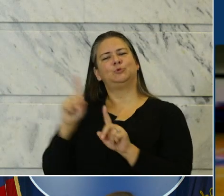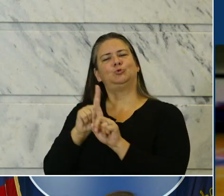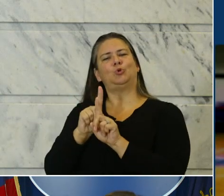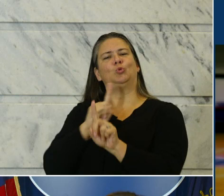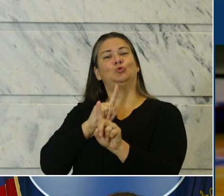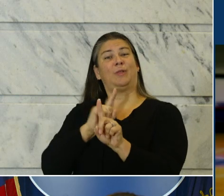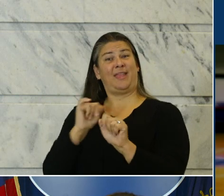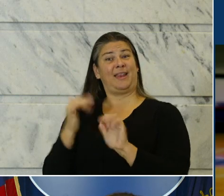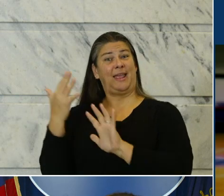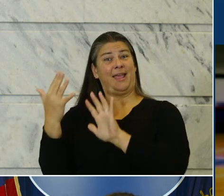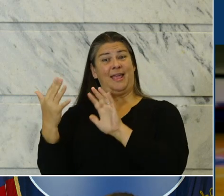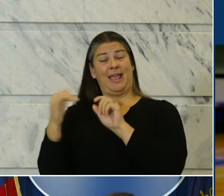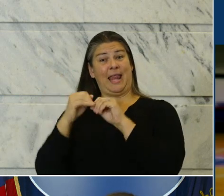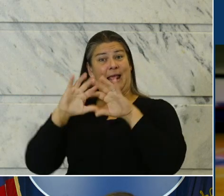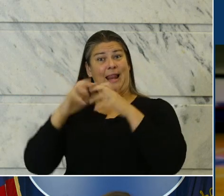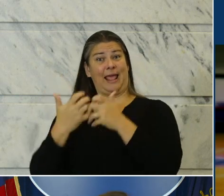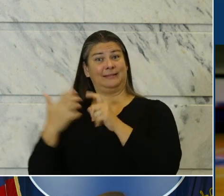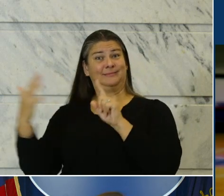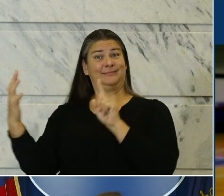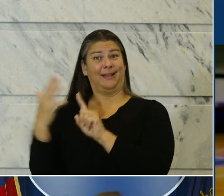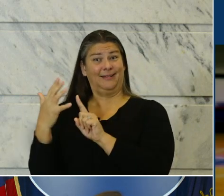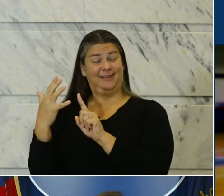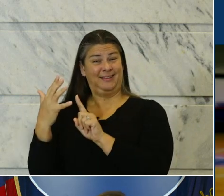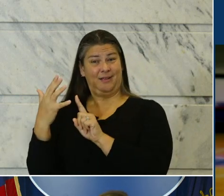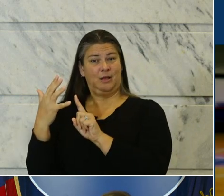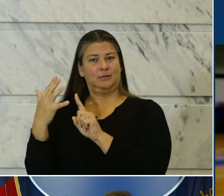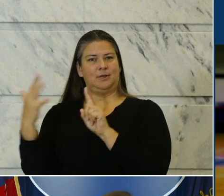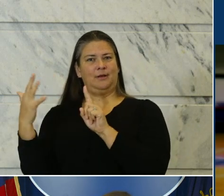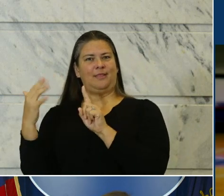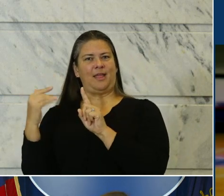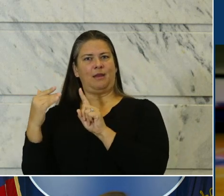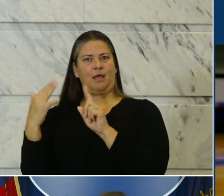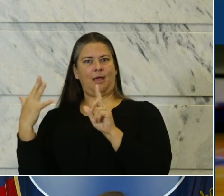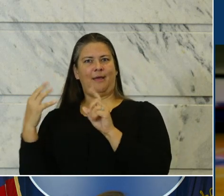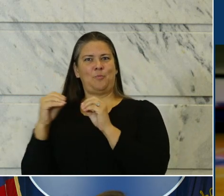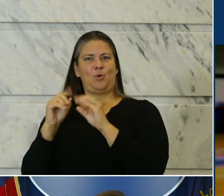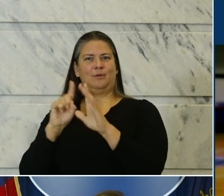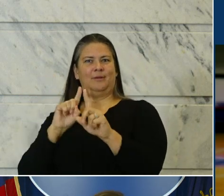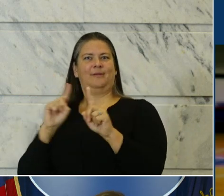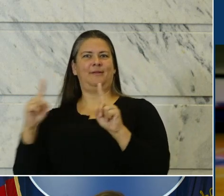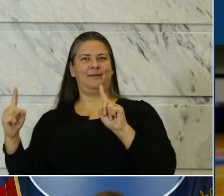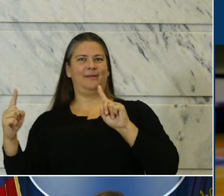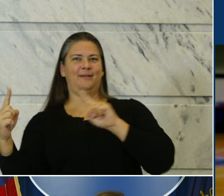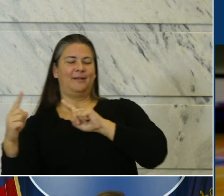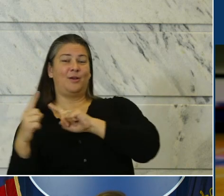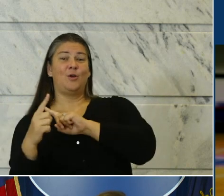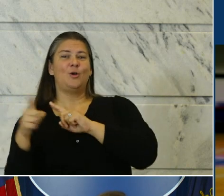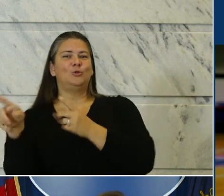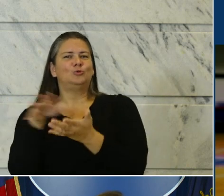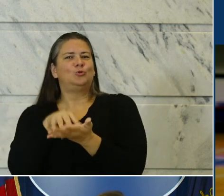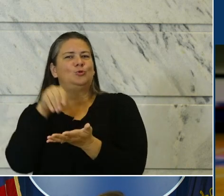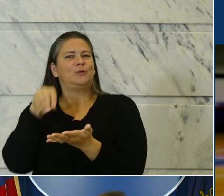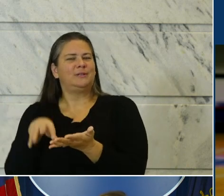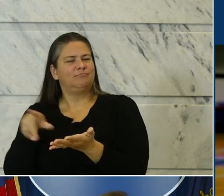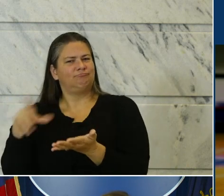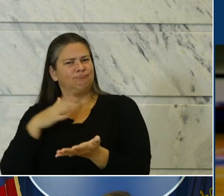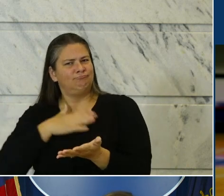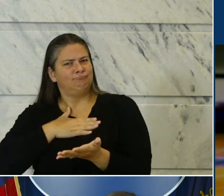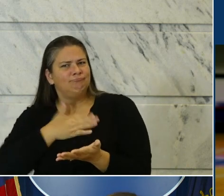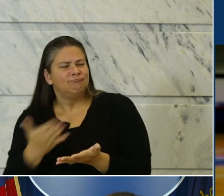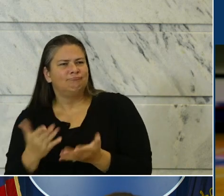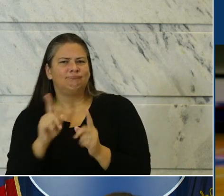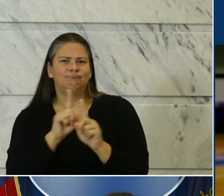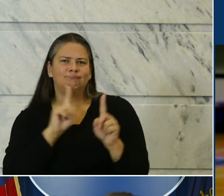their PE class. And so this is an example of how even our youngest learners are willing to do their part, and they're willing to be leaders